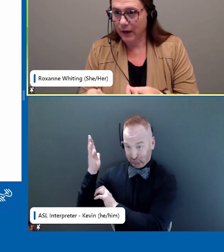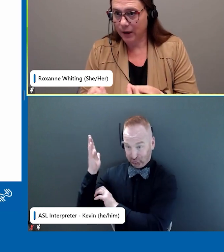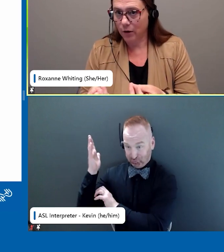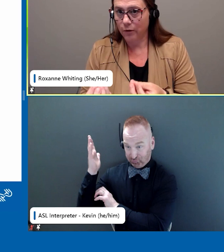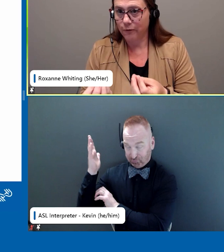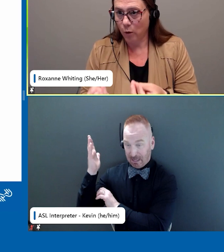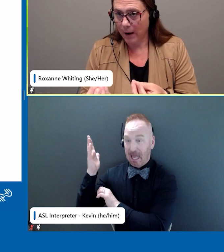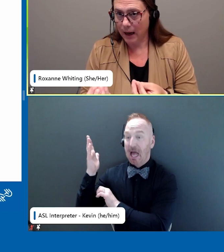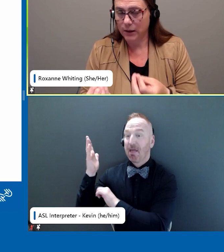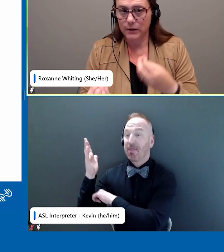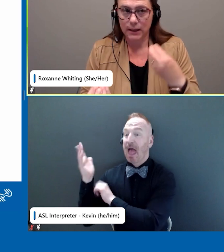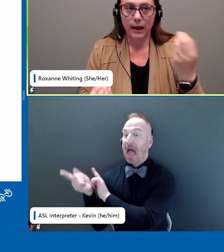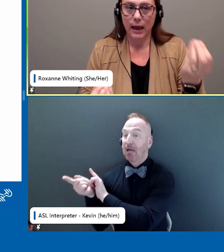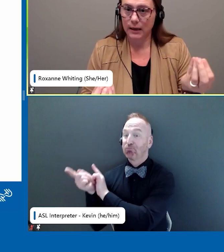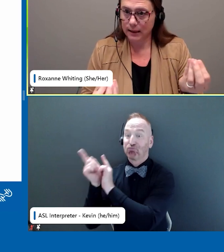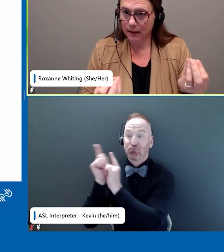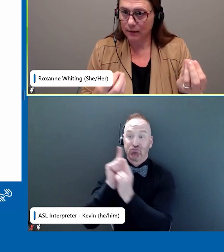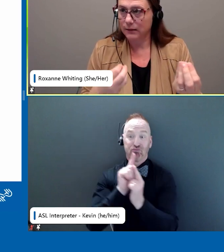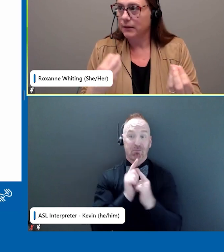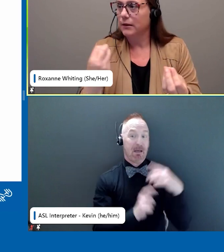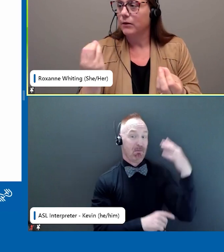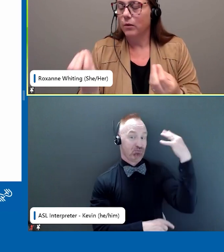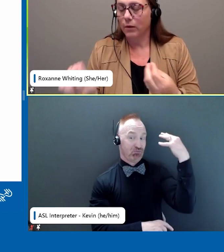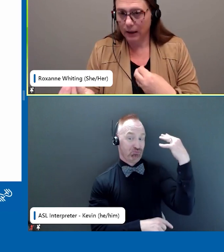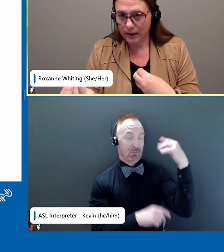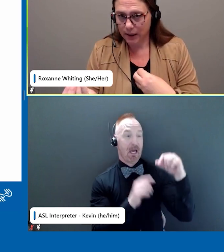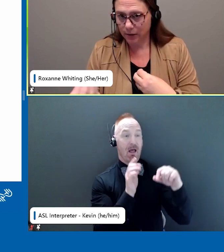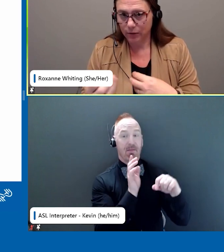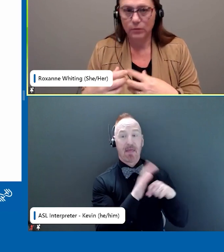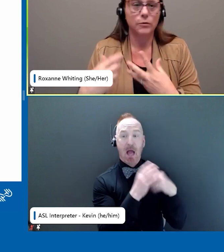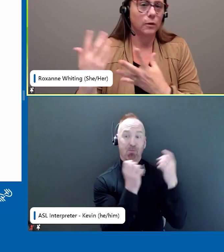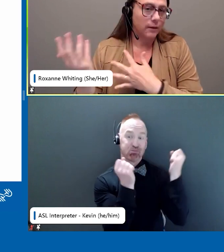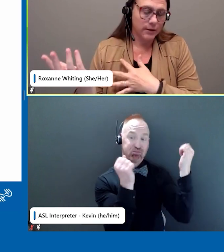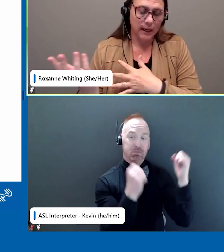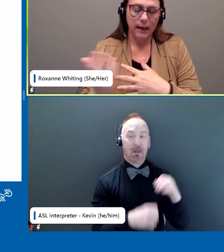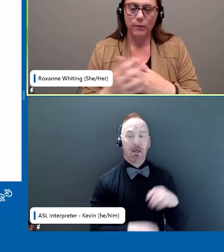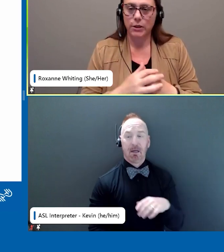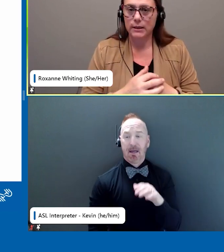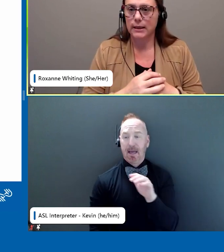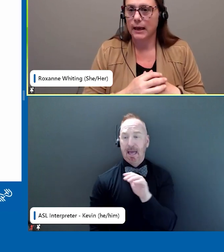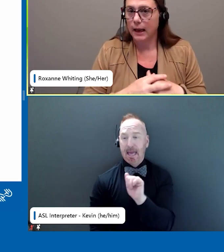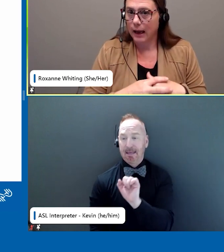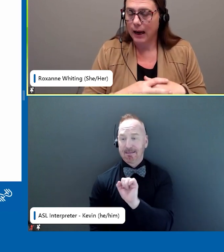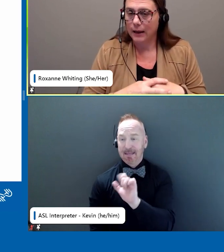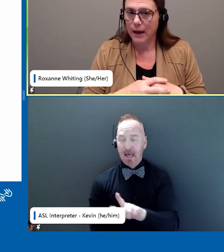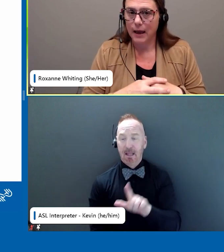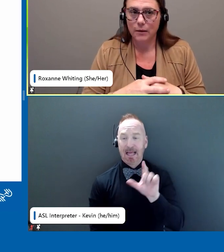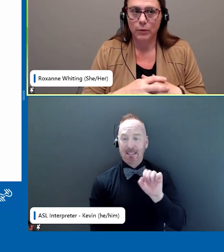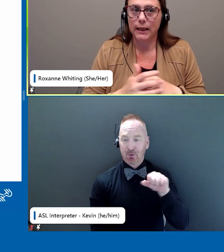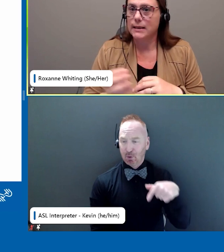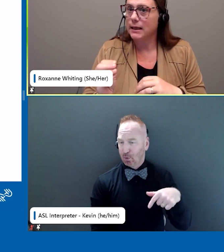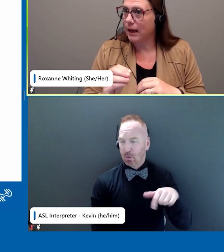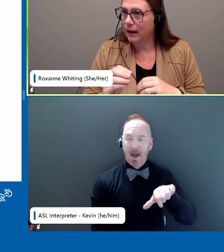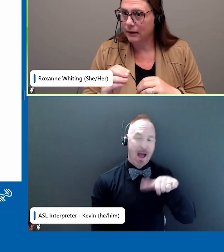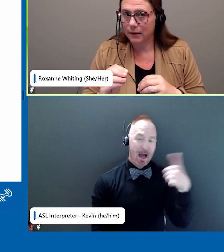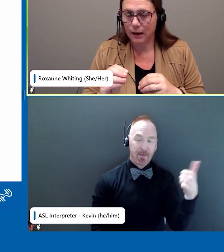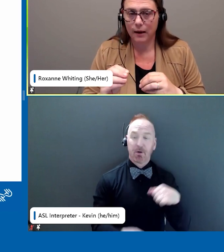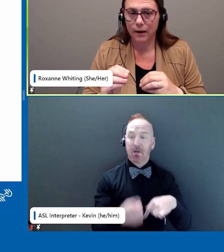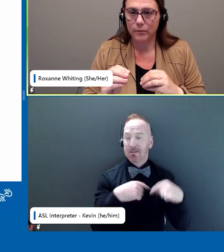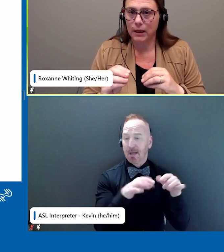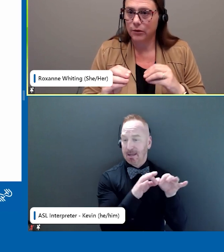in a video format using ASL or LSQ or other sign languages, and then placing